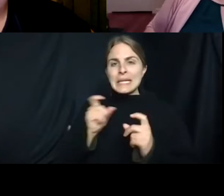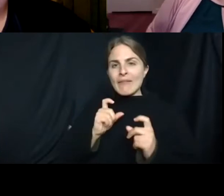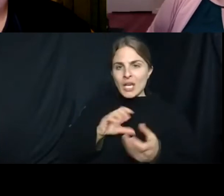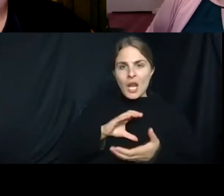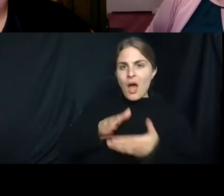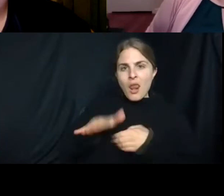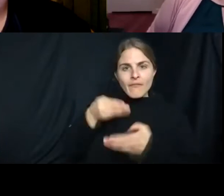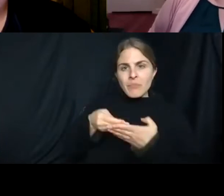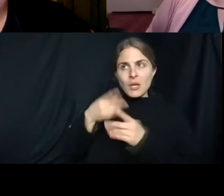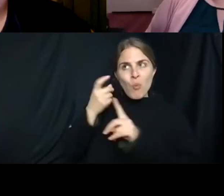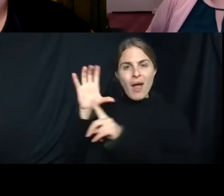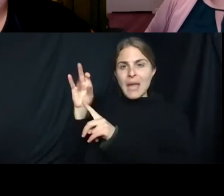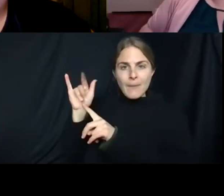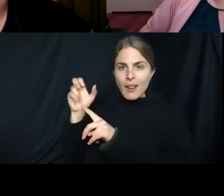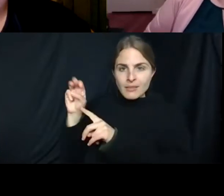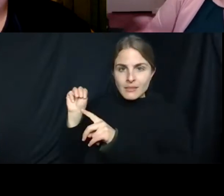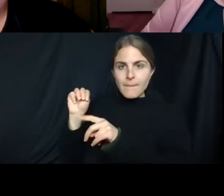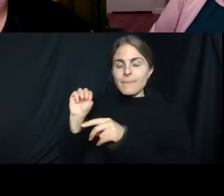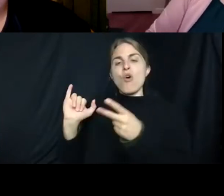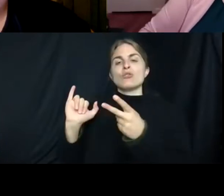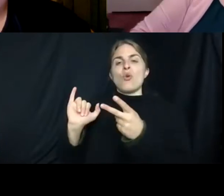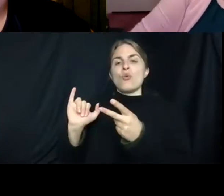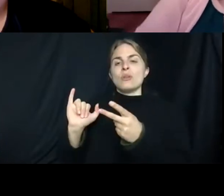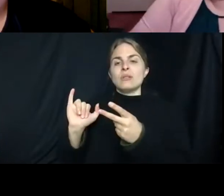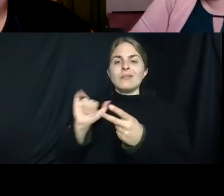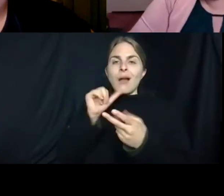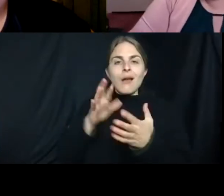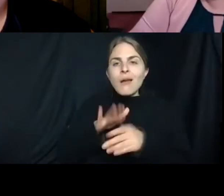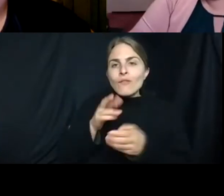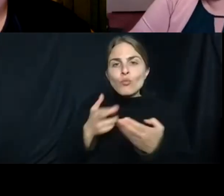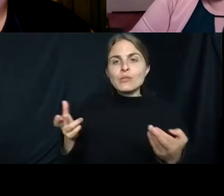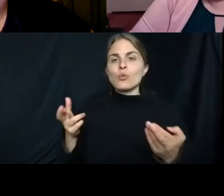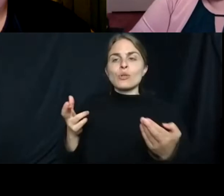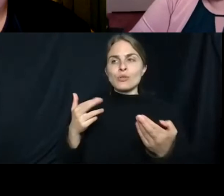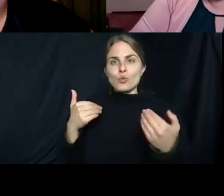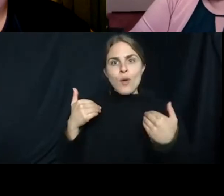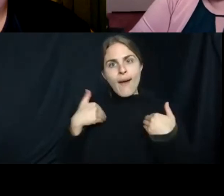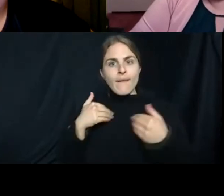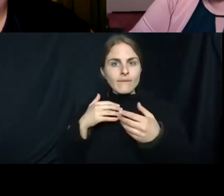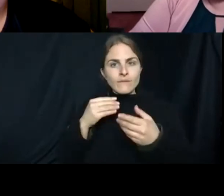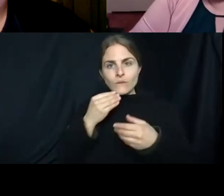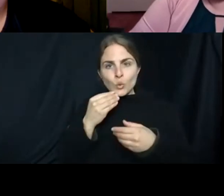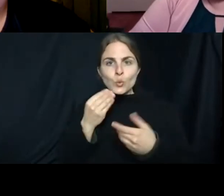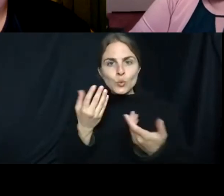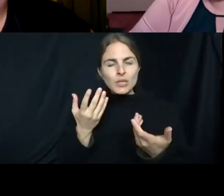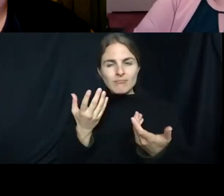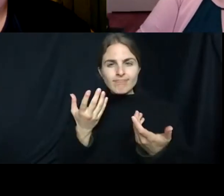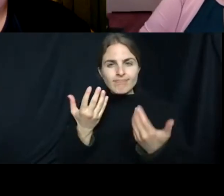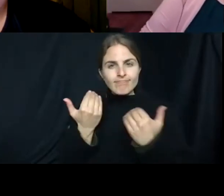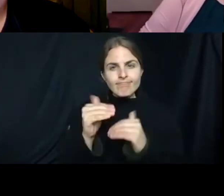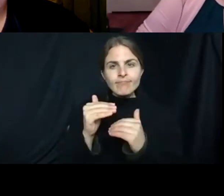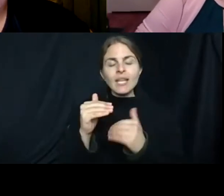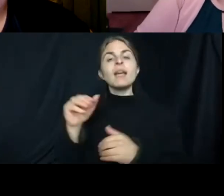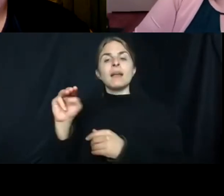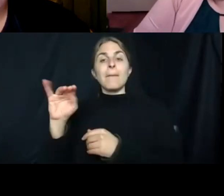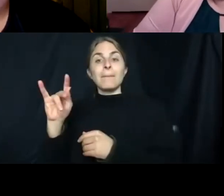because of capitalism, that also not given enough resources to have food. And I feel like something that Mikey reminded me of